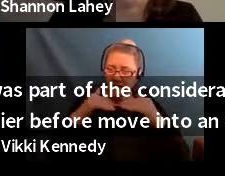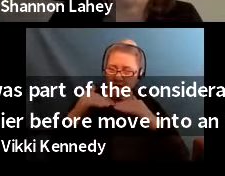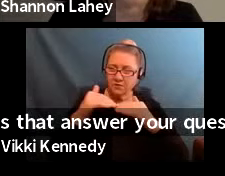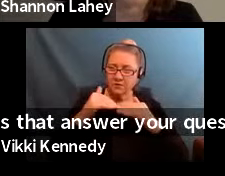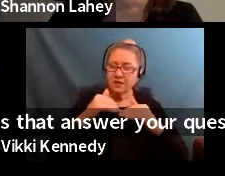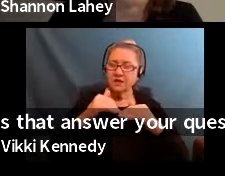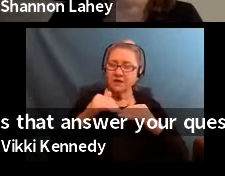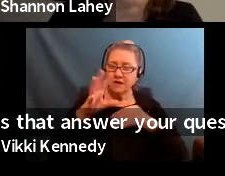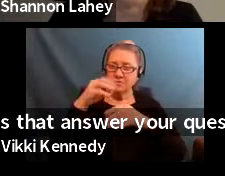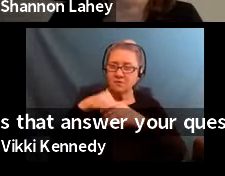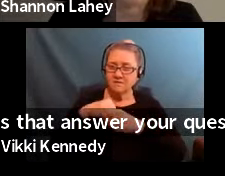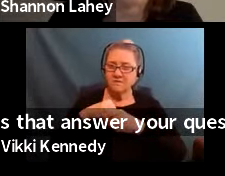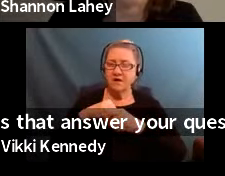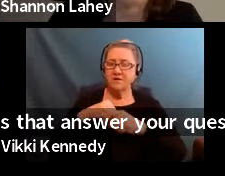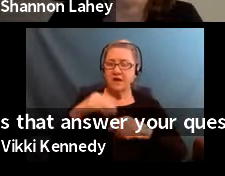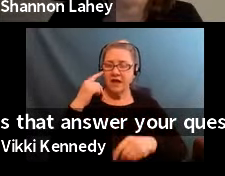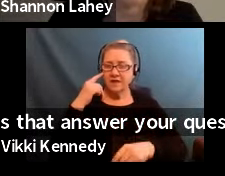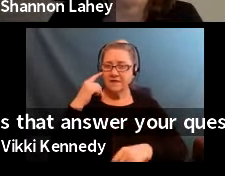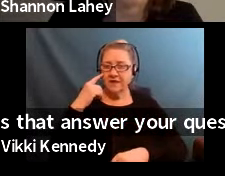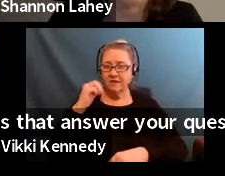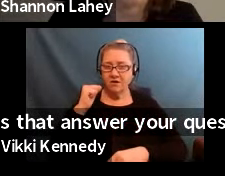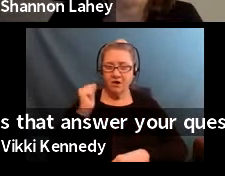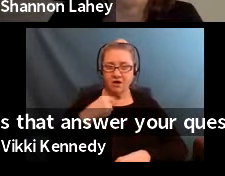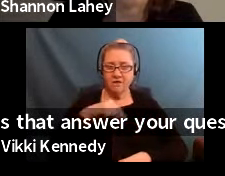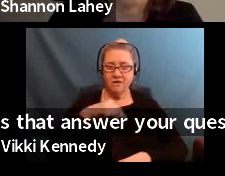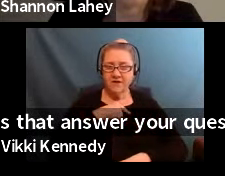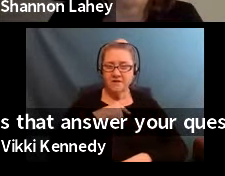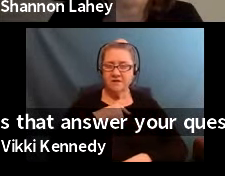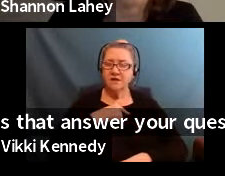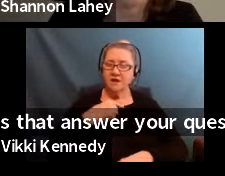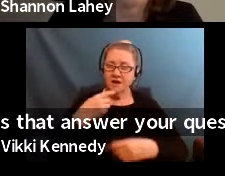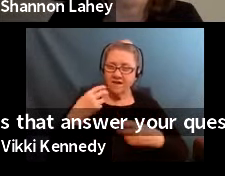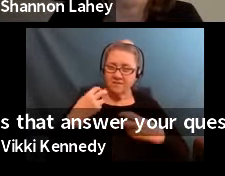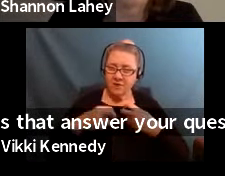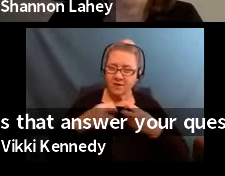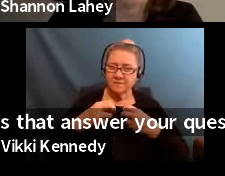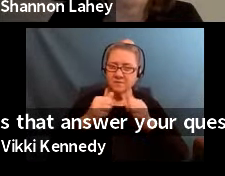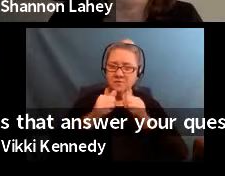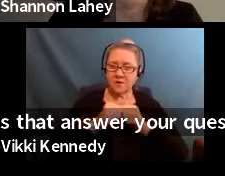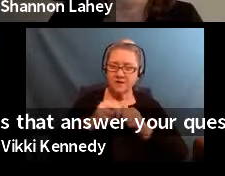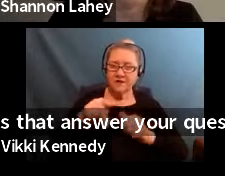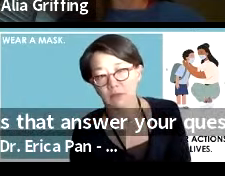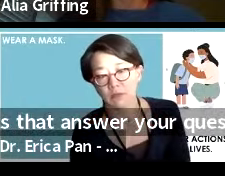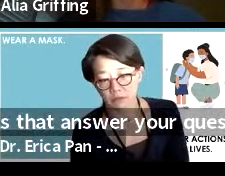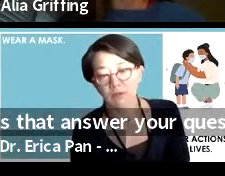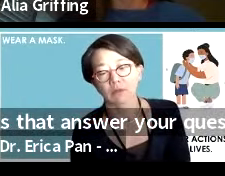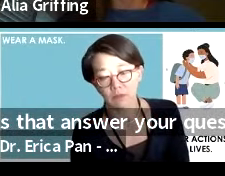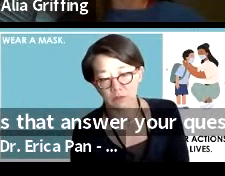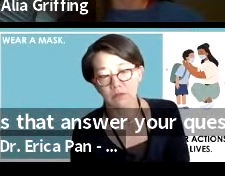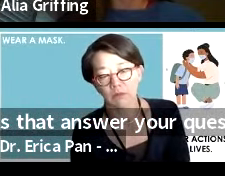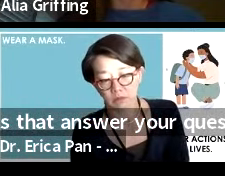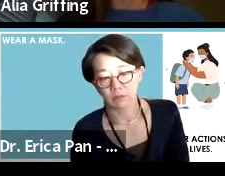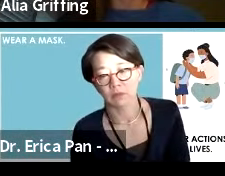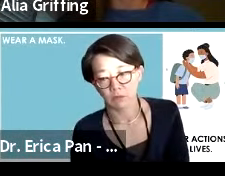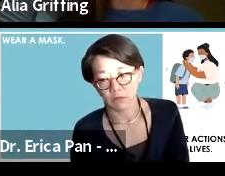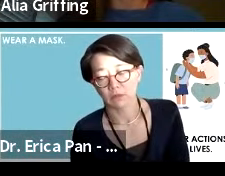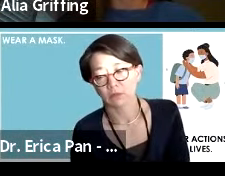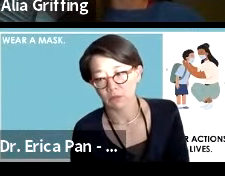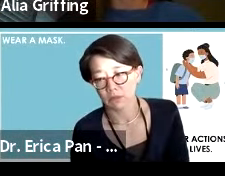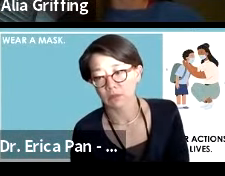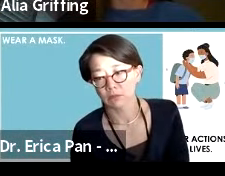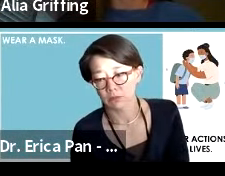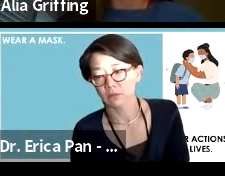think, candidly, I think we're all wrestling with the reality that even within phase 1B tier 1, we have more people than we have vaccine, and